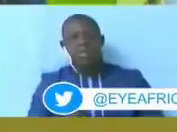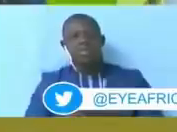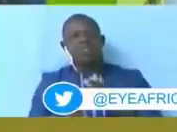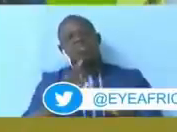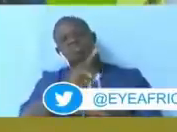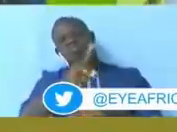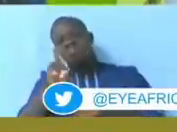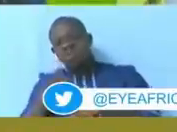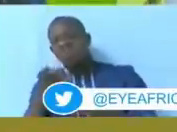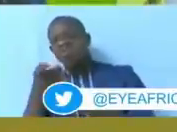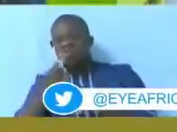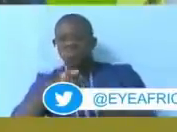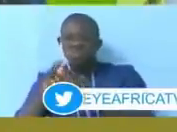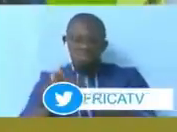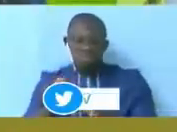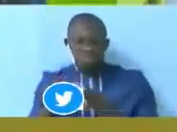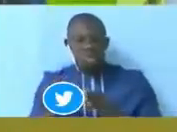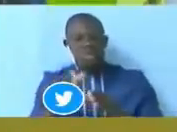bantabas.